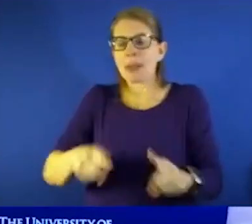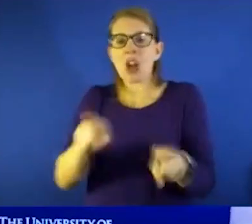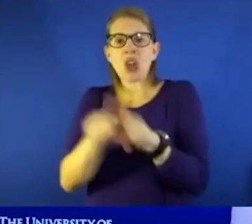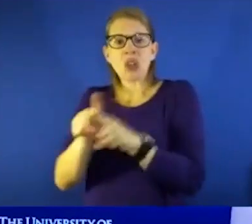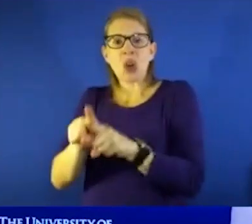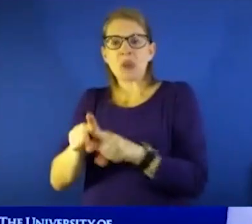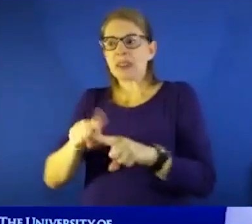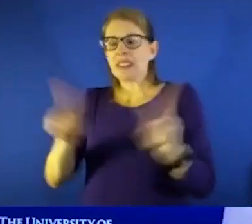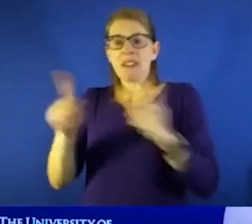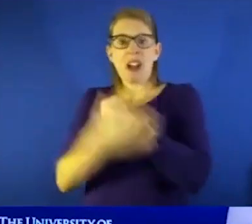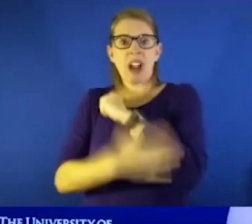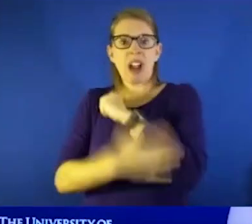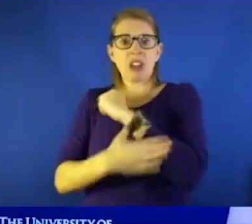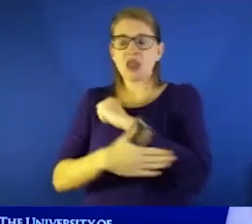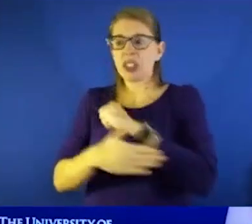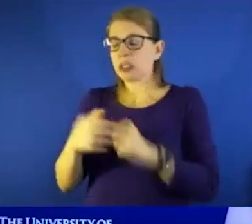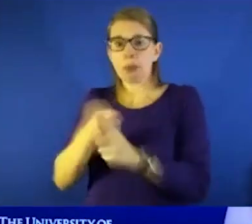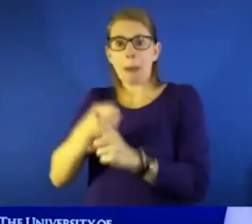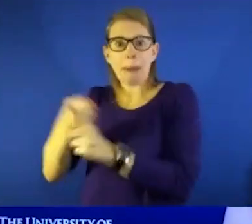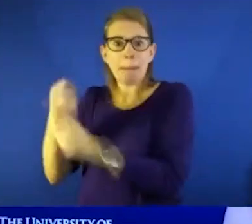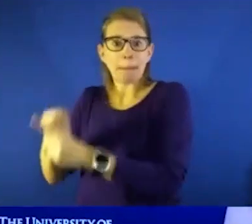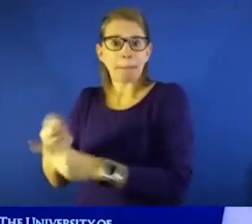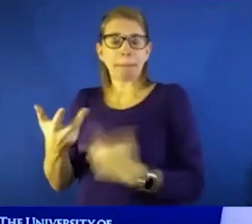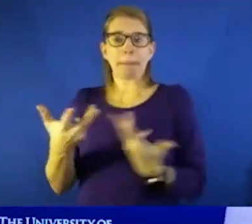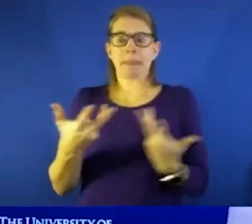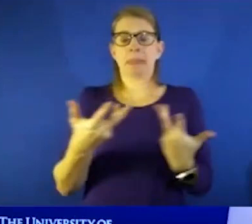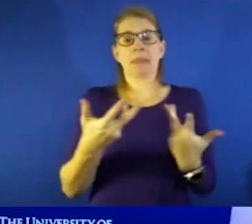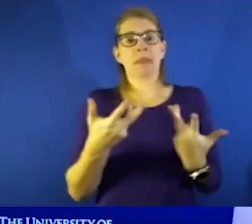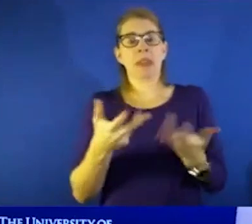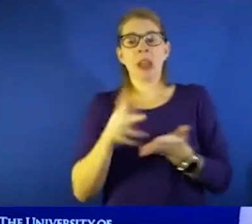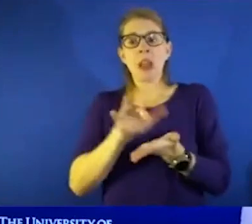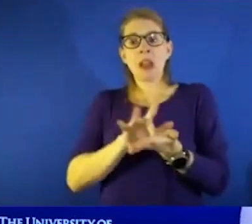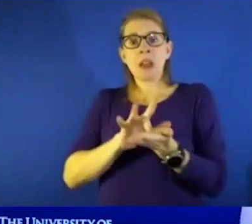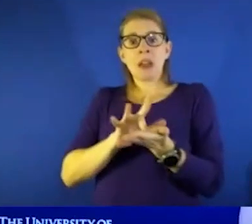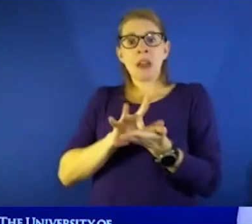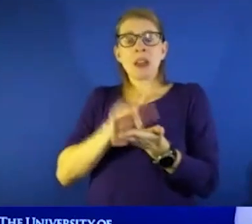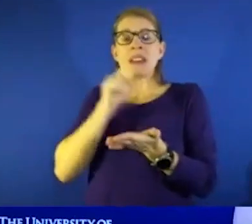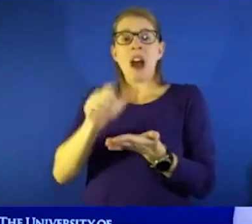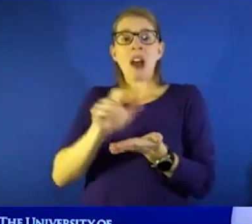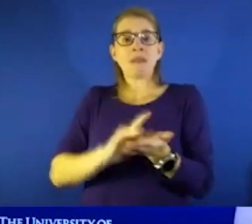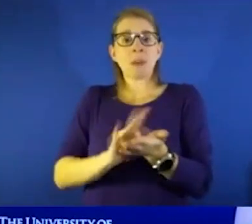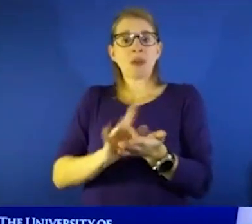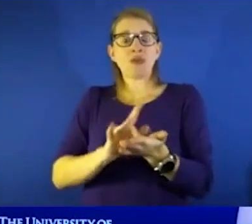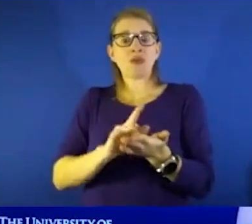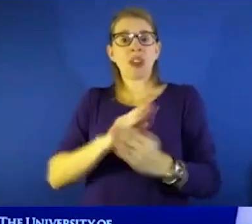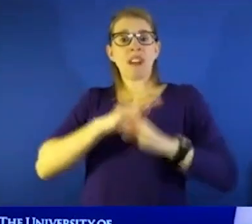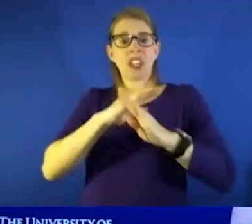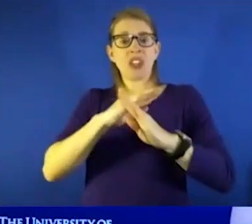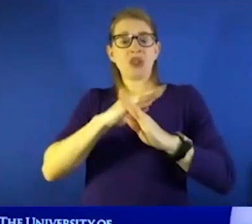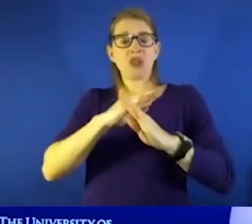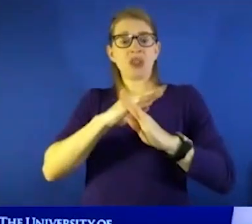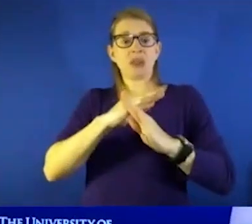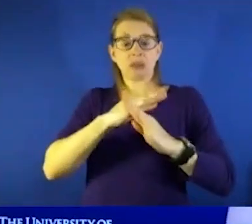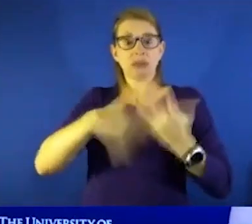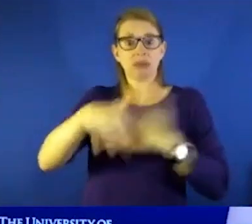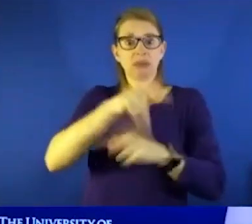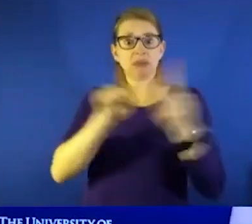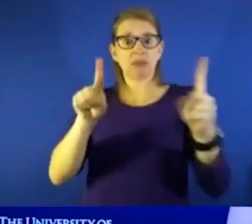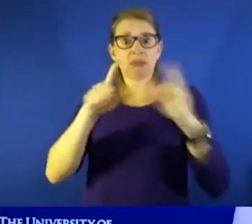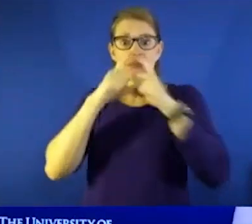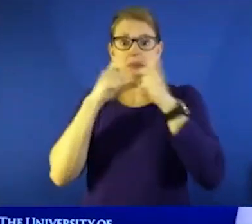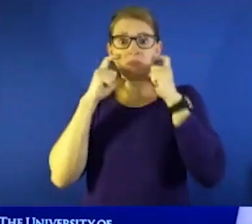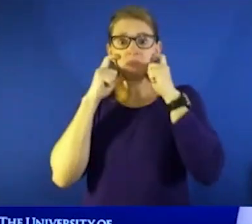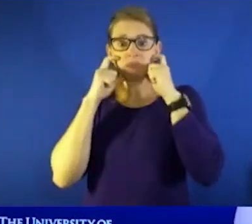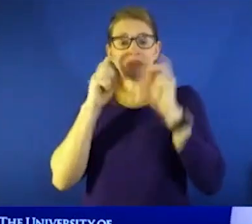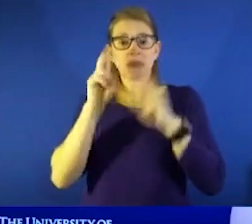with vaccination, continued non-pharmaceutical interventions, and these possible new oral pills, this will help get our